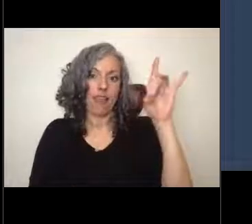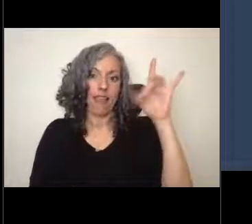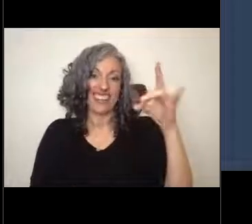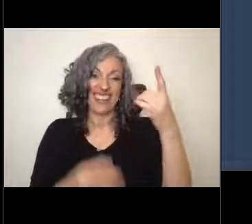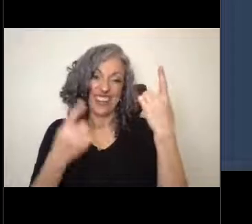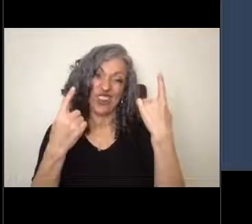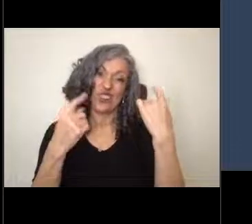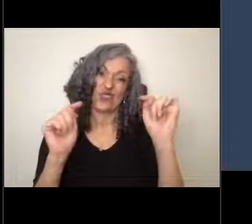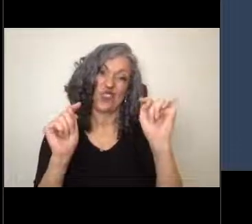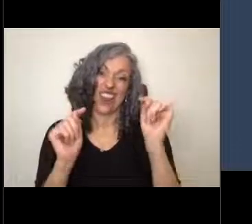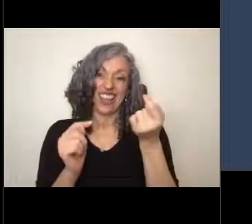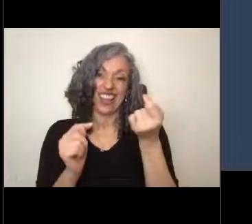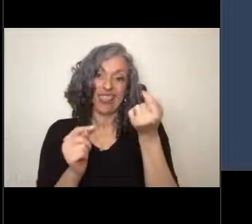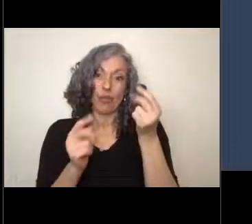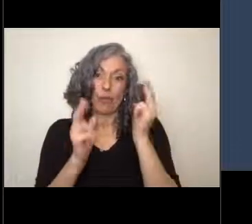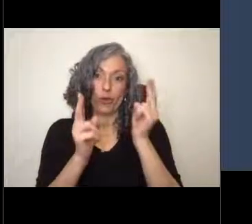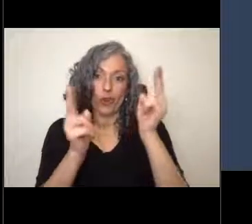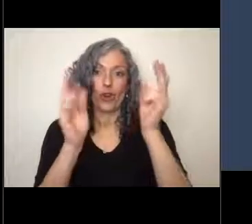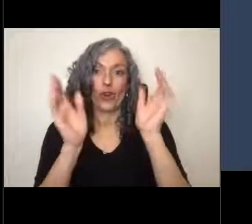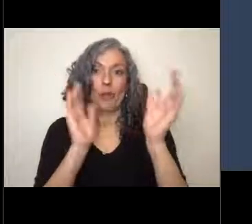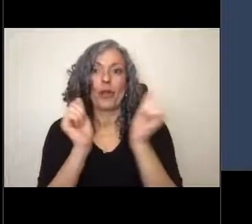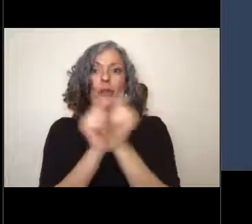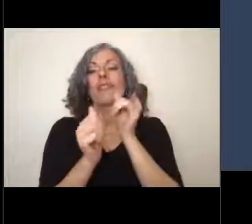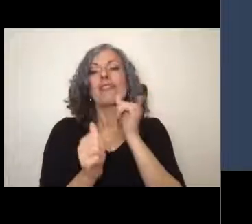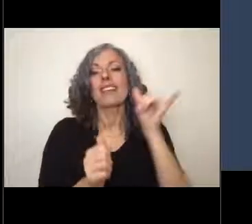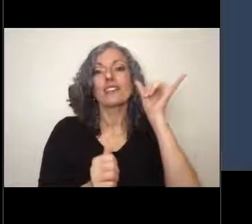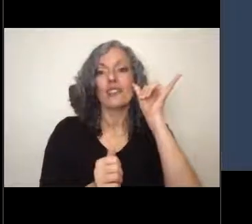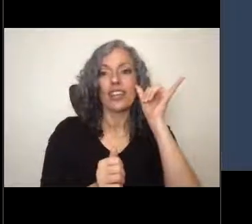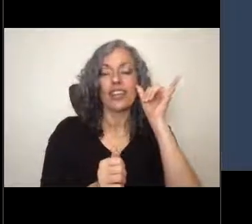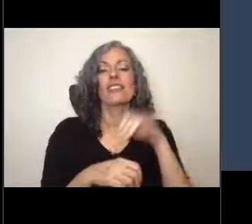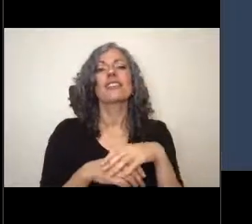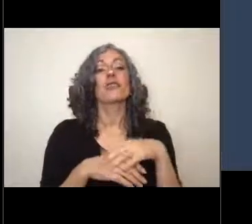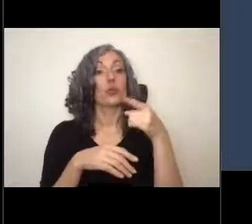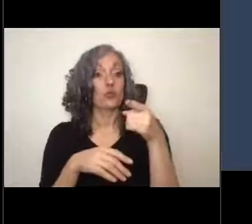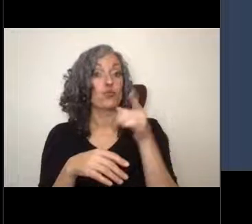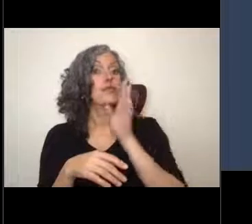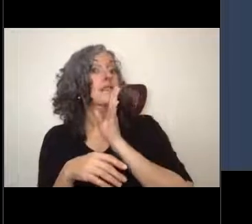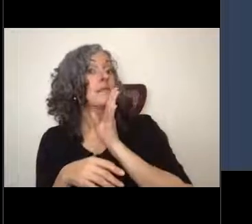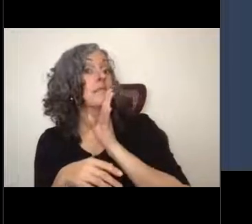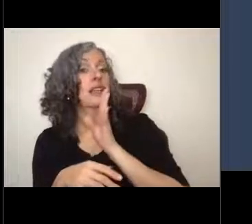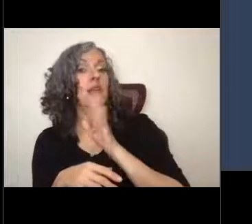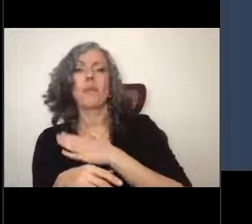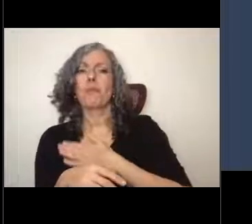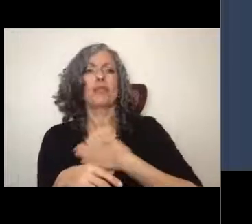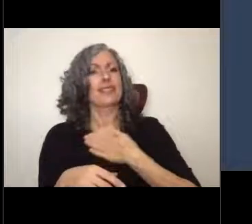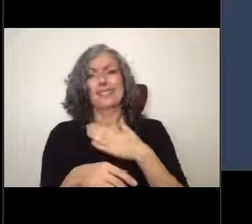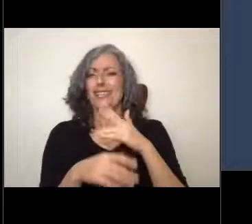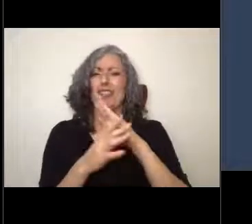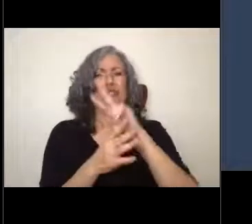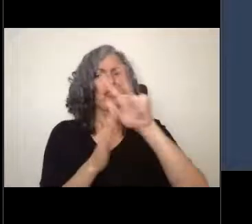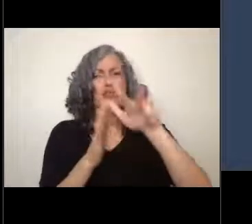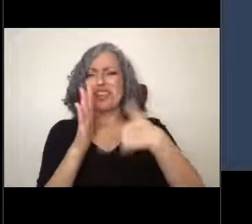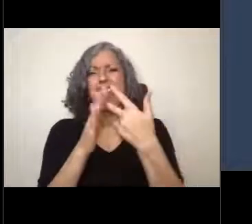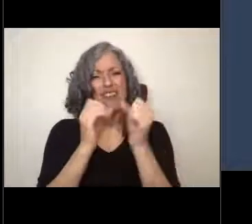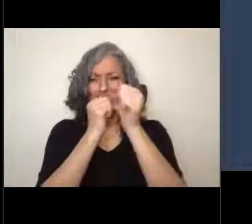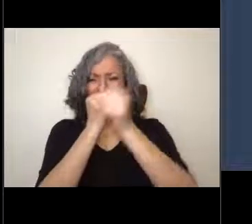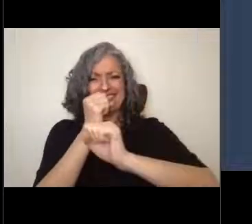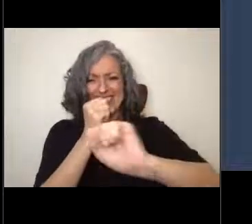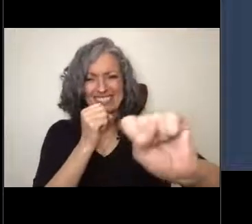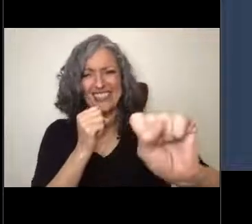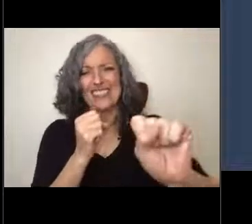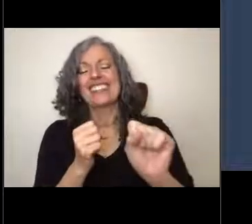quicker than we did yesterday. So as you're speaking, please don't take 3 hours, Paul, to tell us about